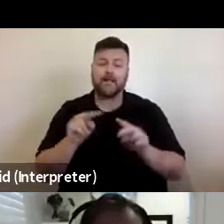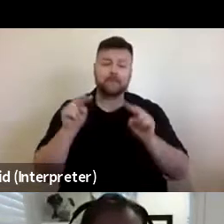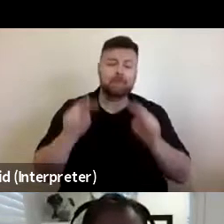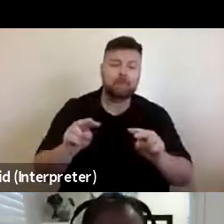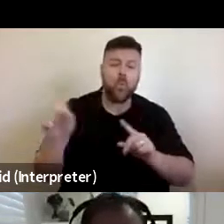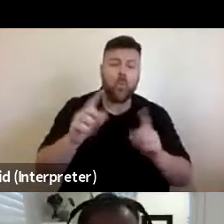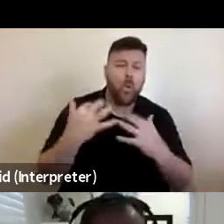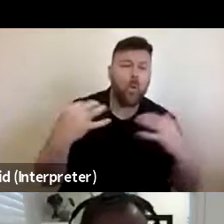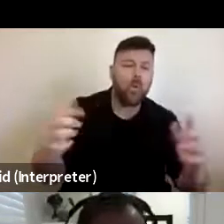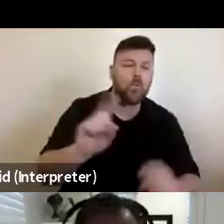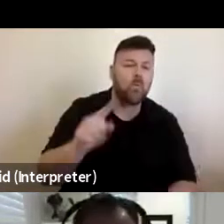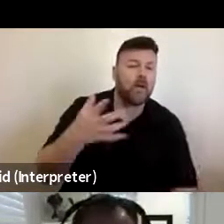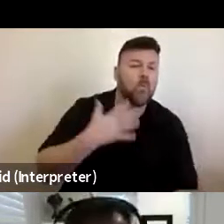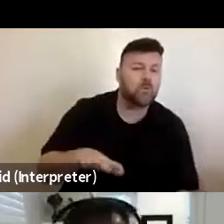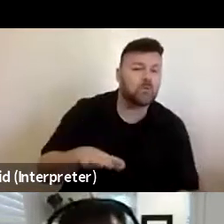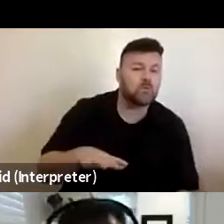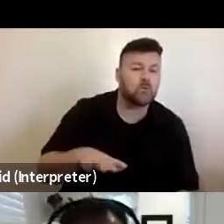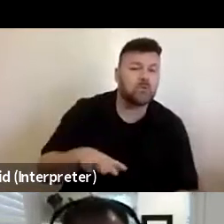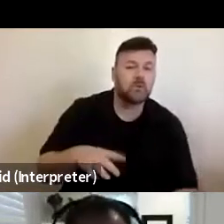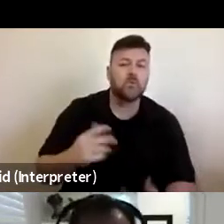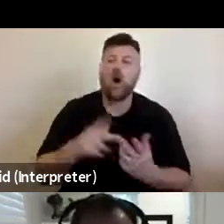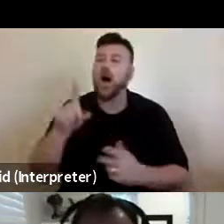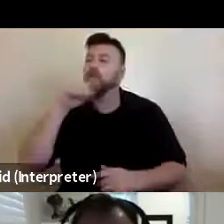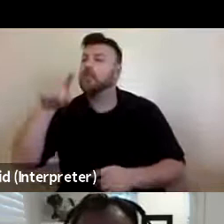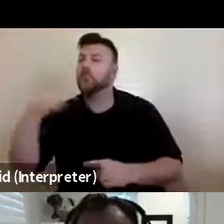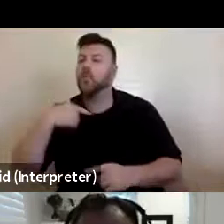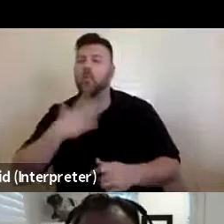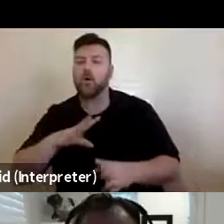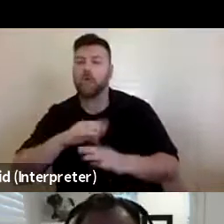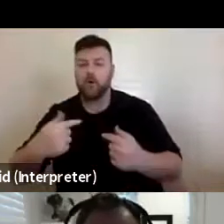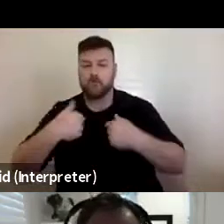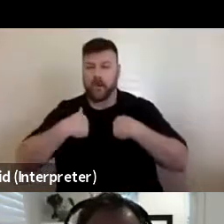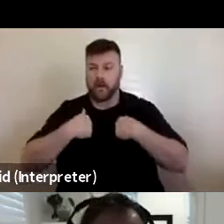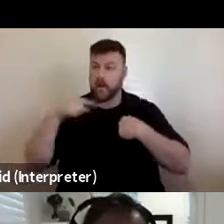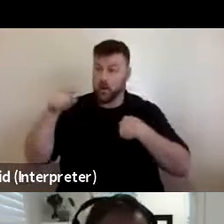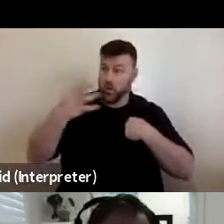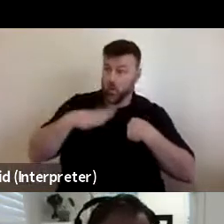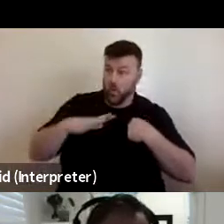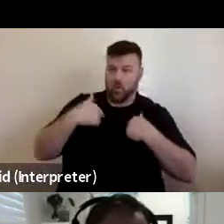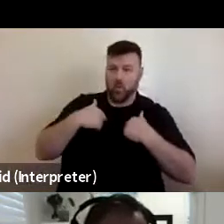subscribers want, and really deliver to that.